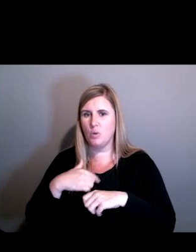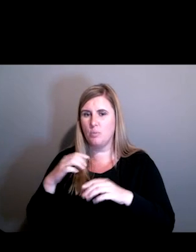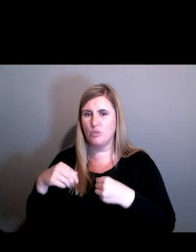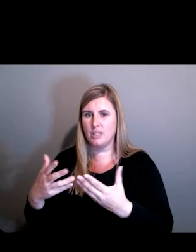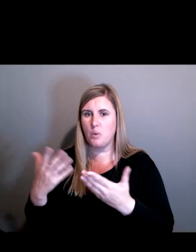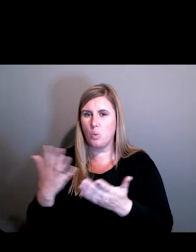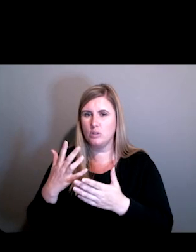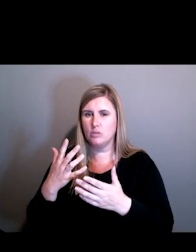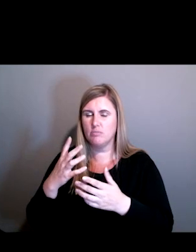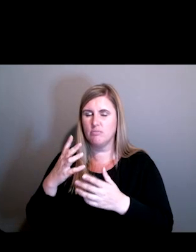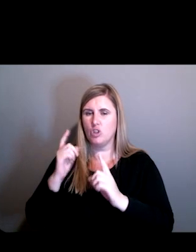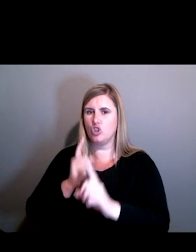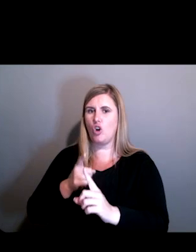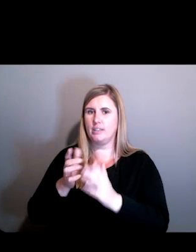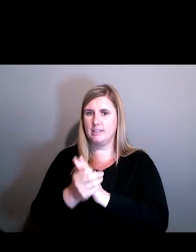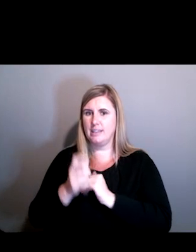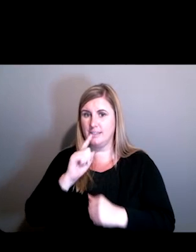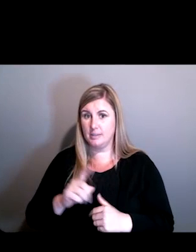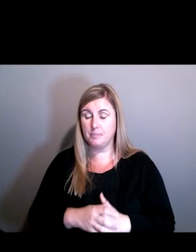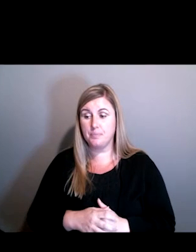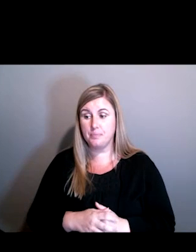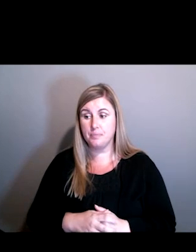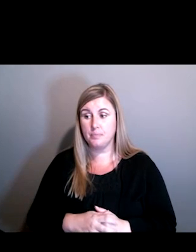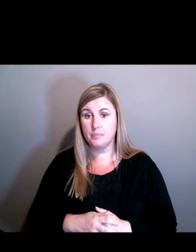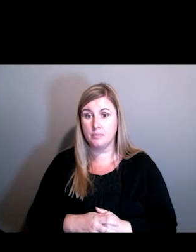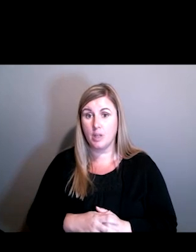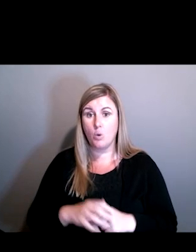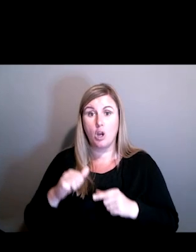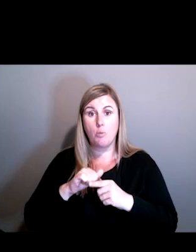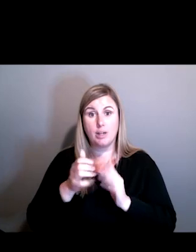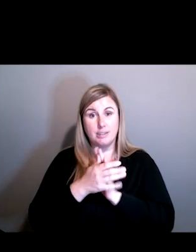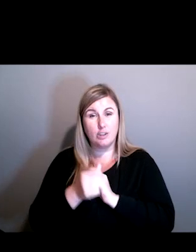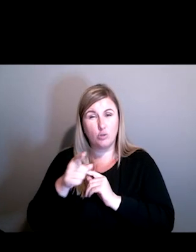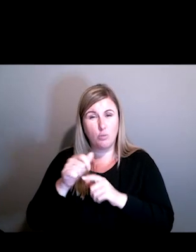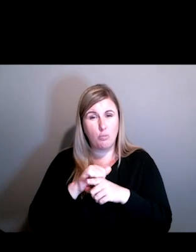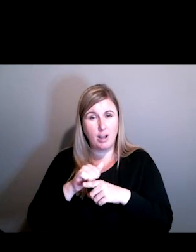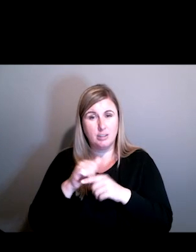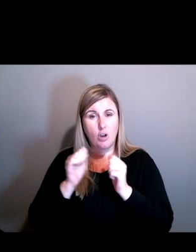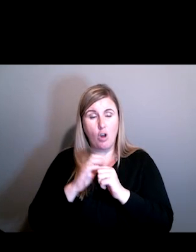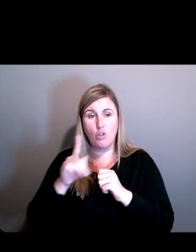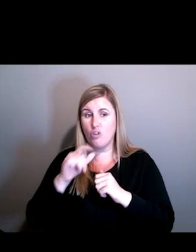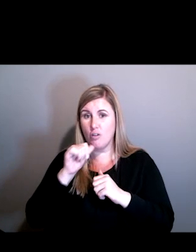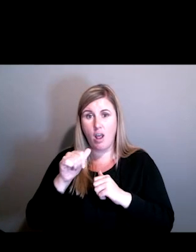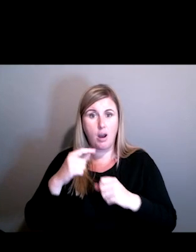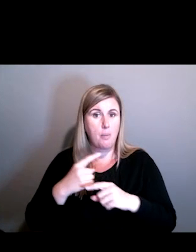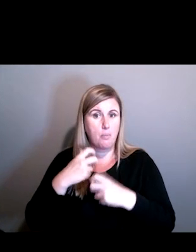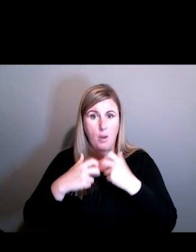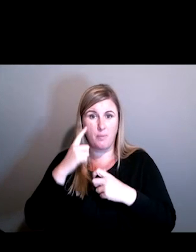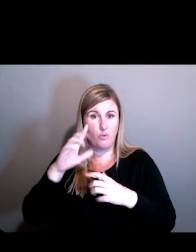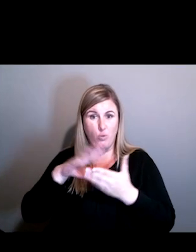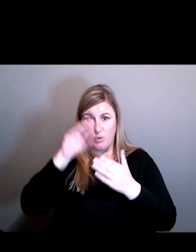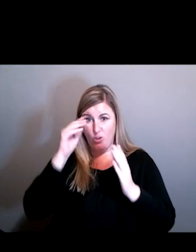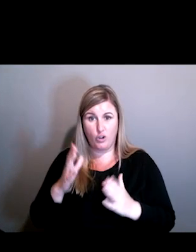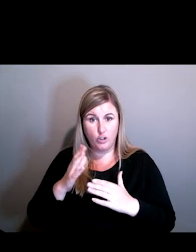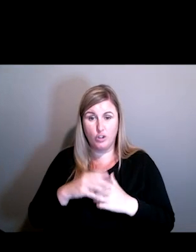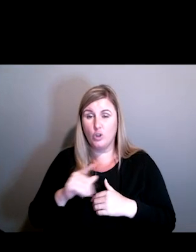we're going to present that target skill. When you're practicing these skills, you are practicing them when they're not a problem for your